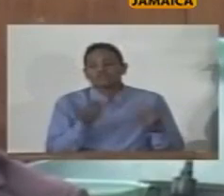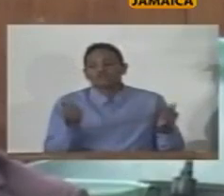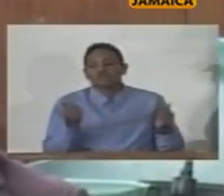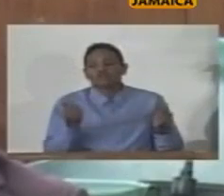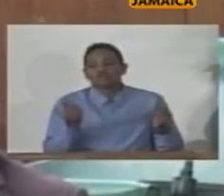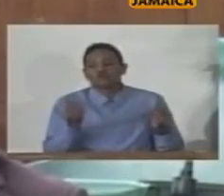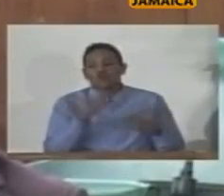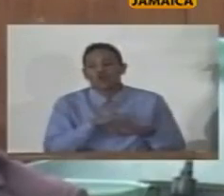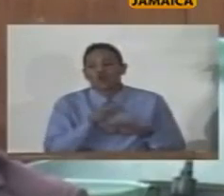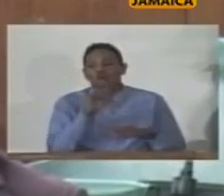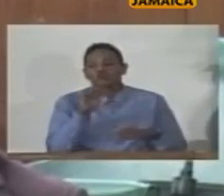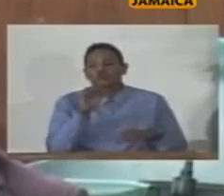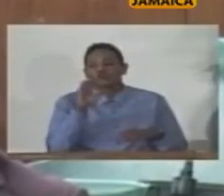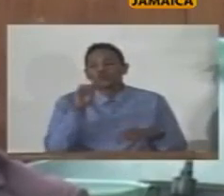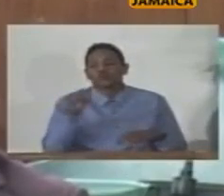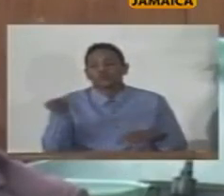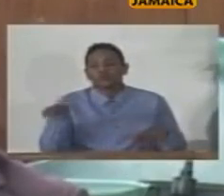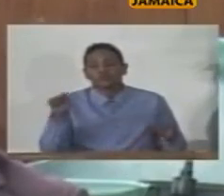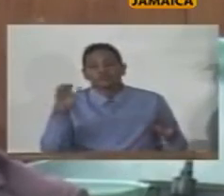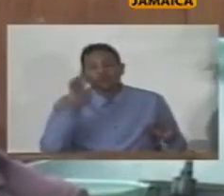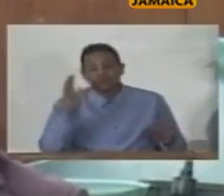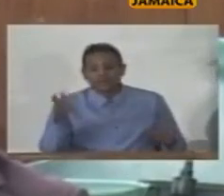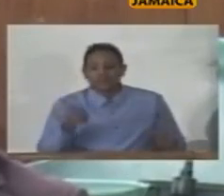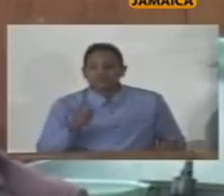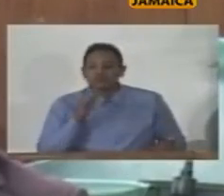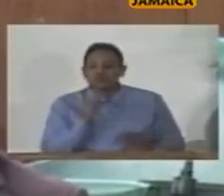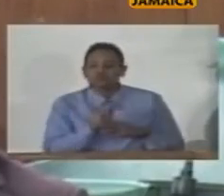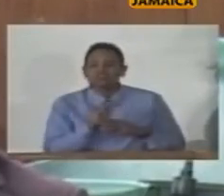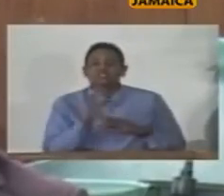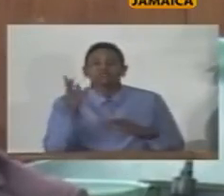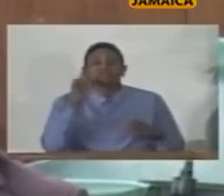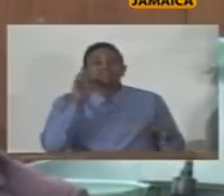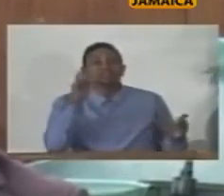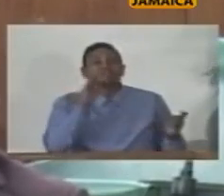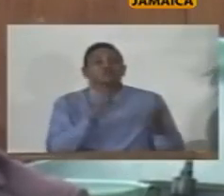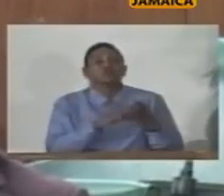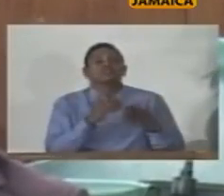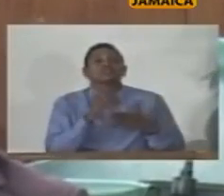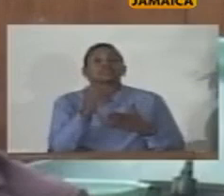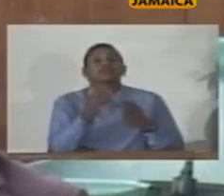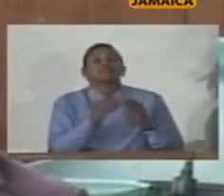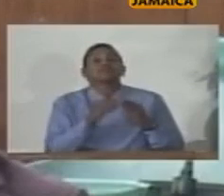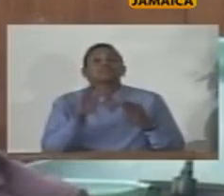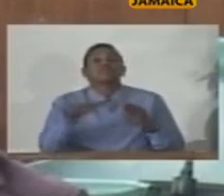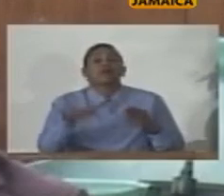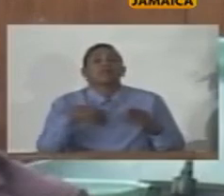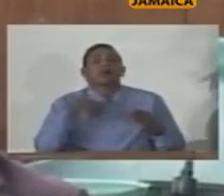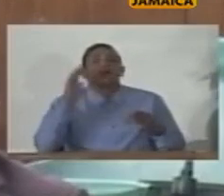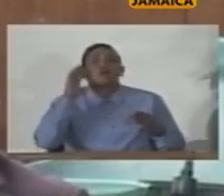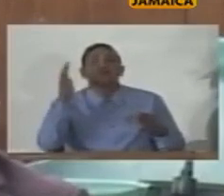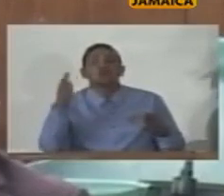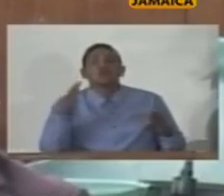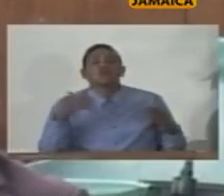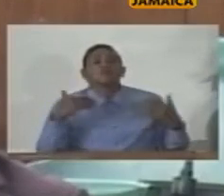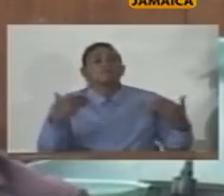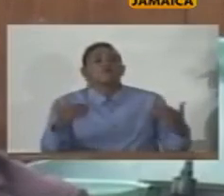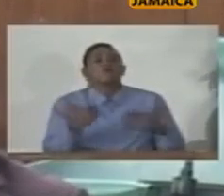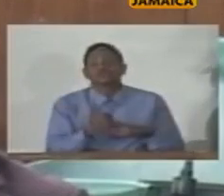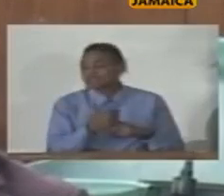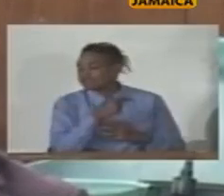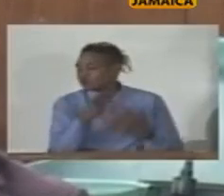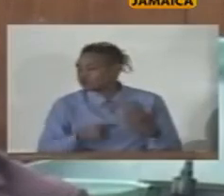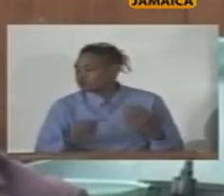the zones of special operations. So, Mr. Speaker, I beg to give notice that at the next meeting of the House, I will move the